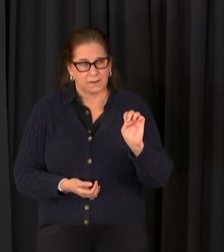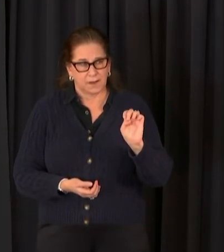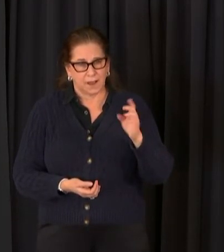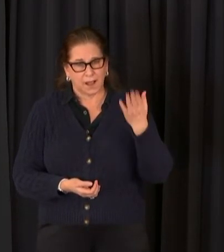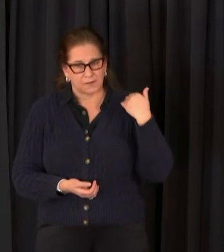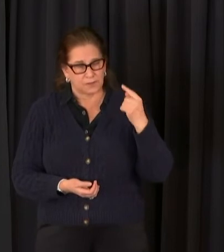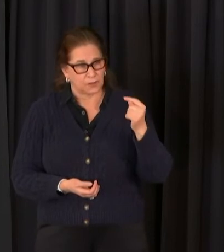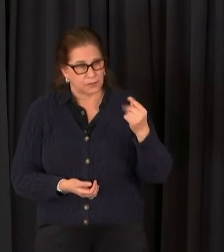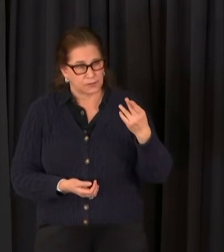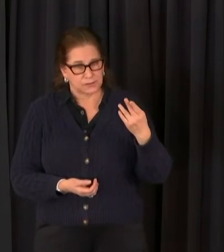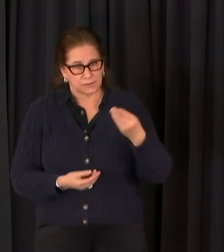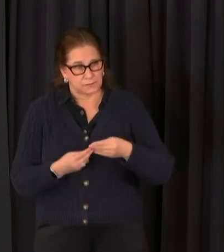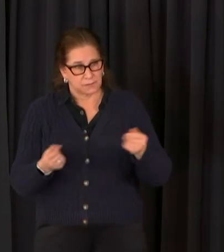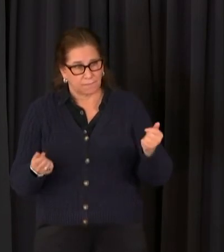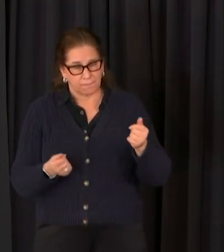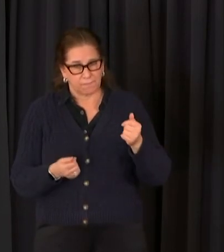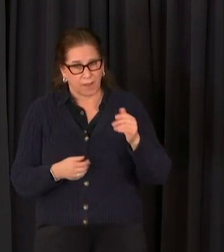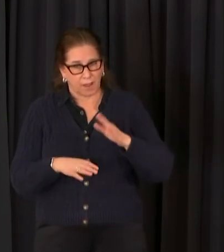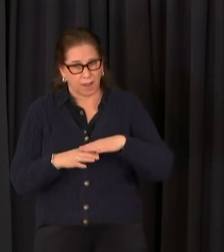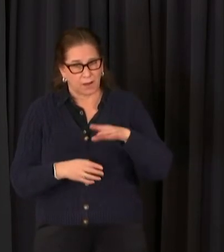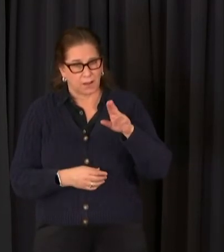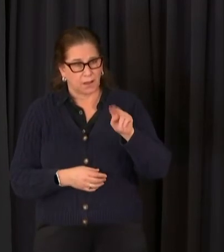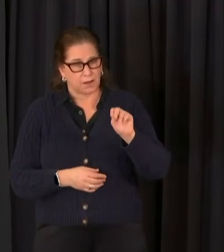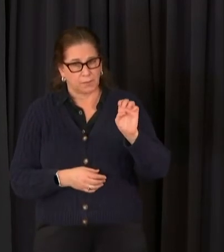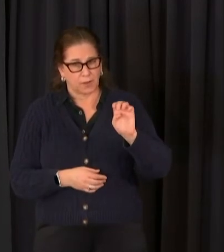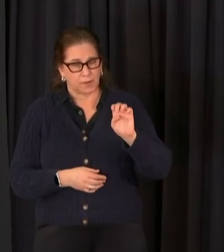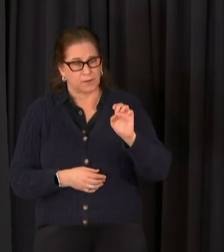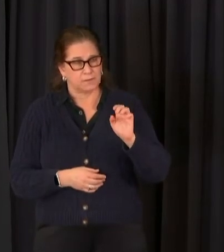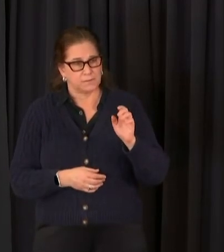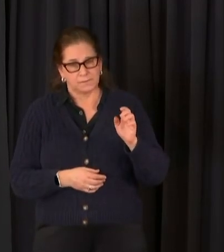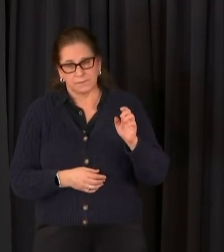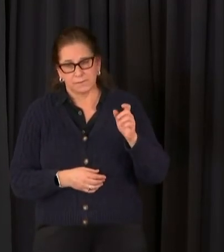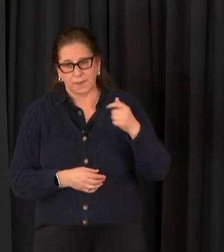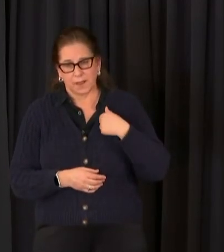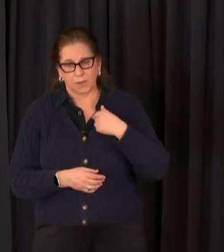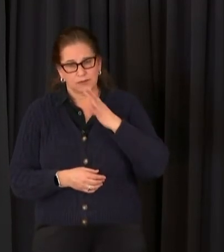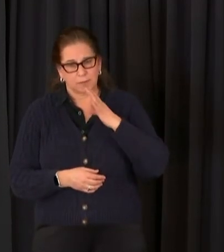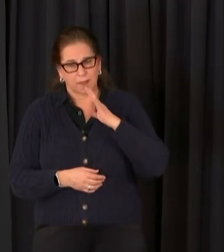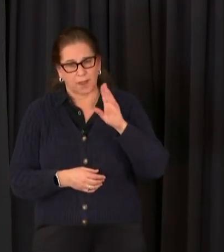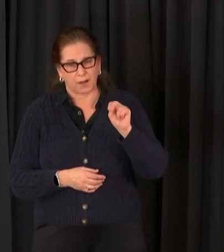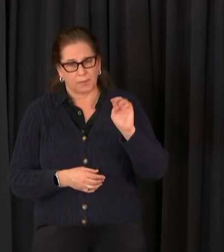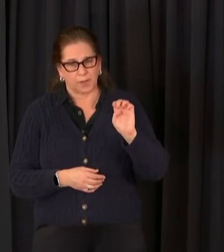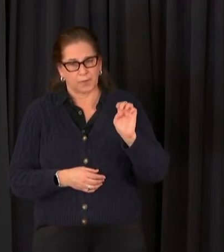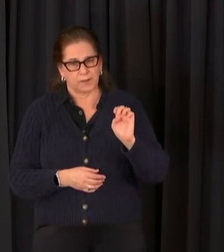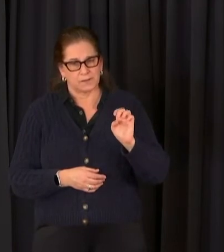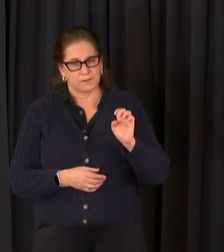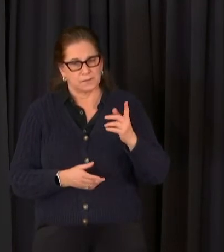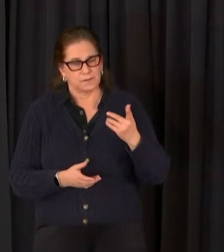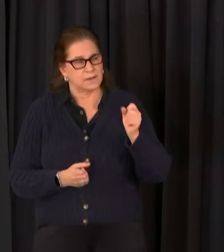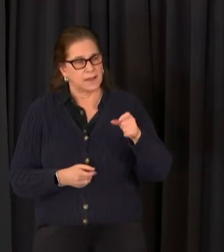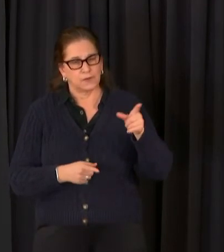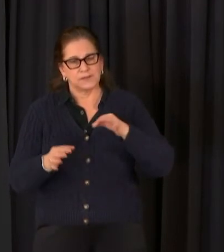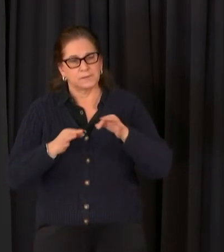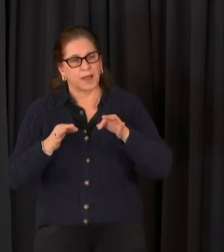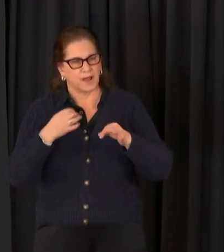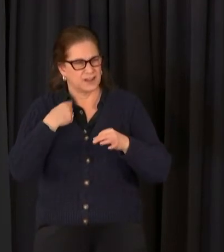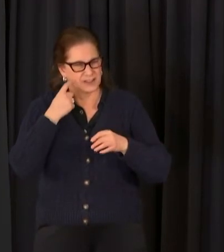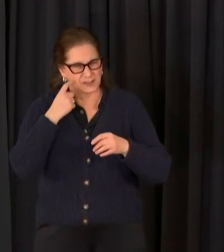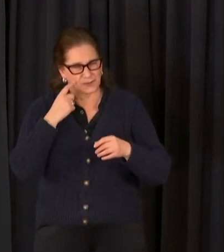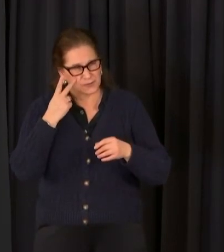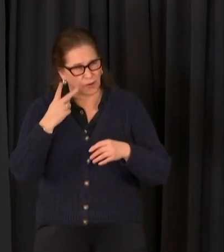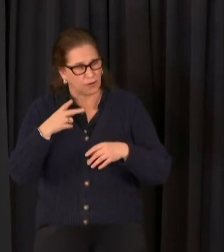that actually was resolved and if you know how many folks were impacted by the pause, I guess, or what, could you explain what the impact was?